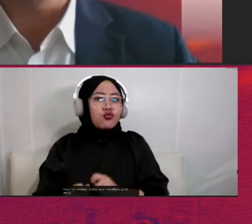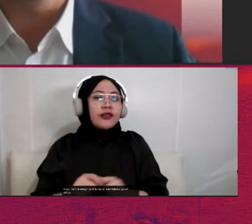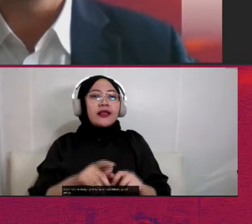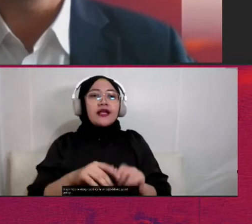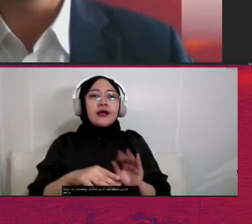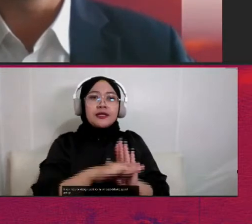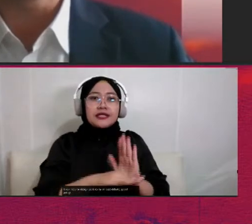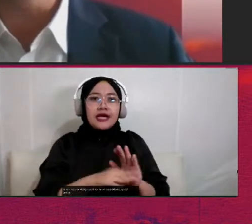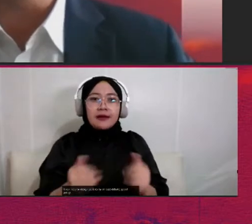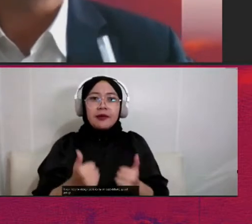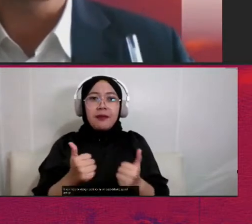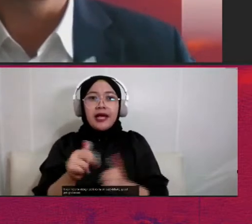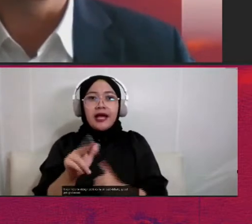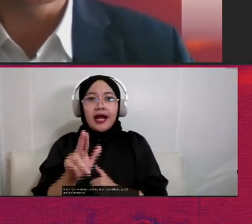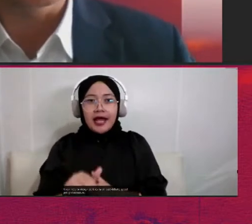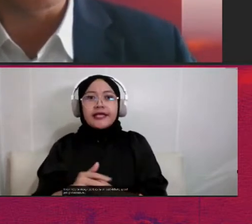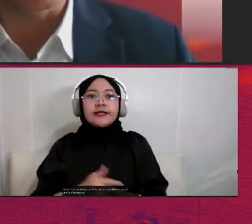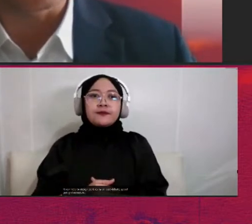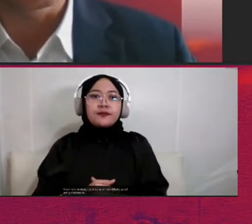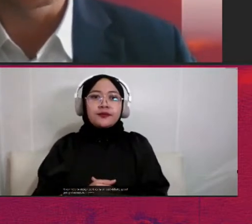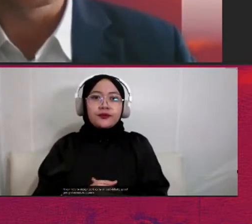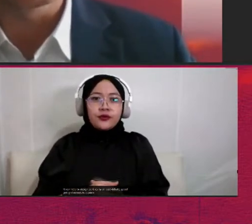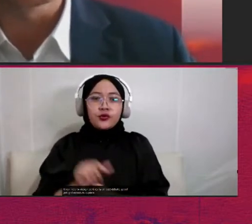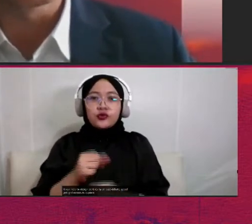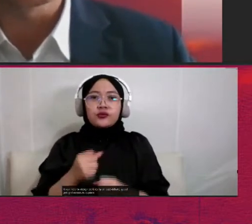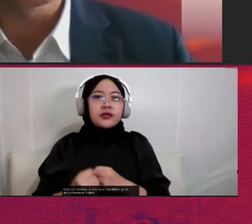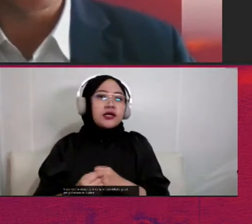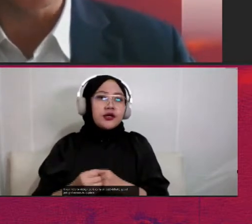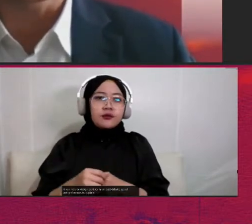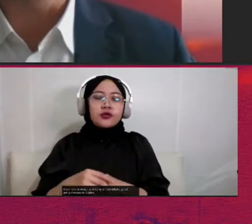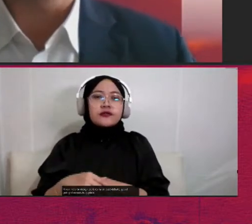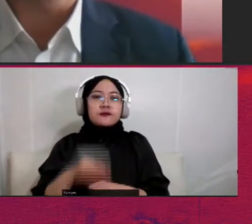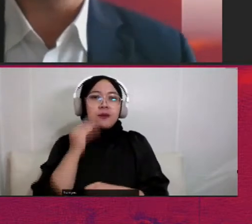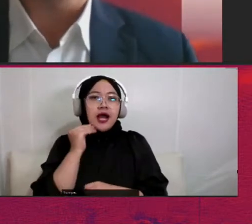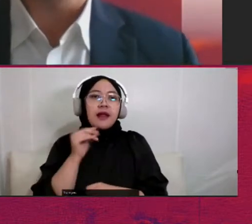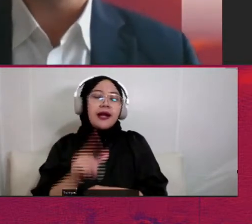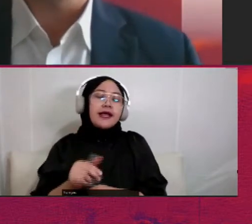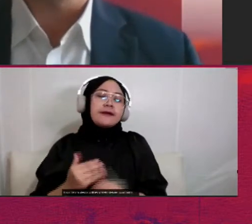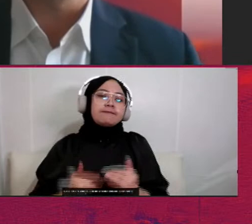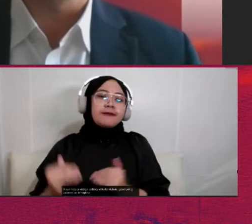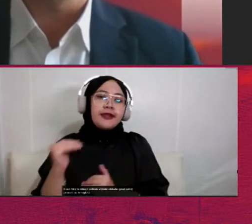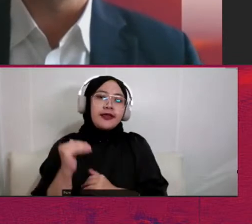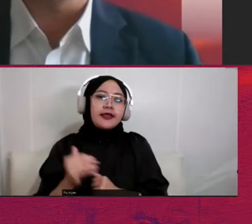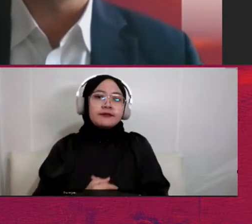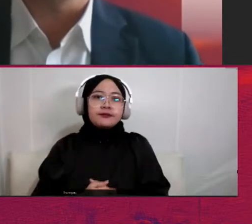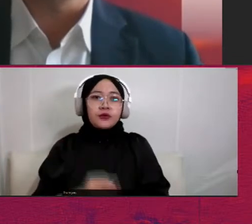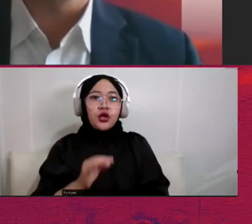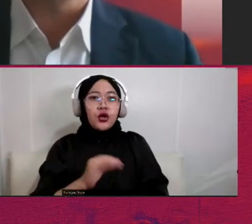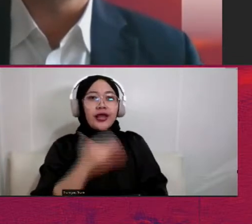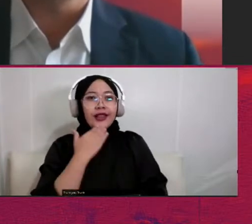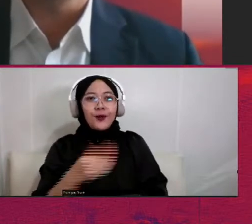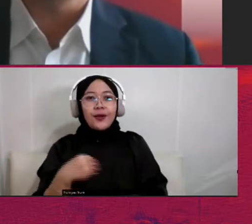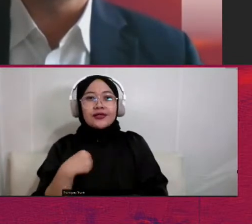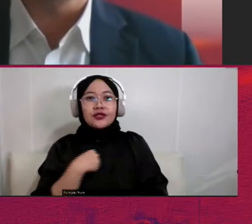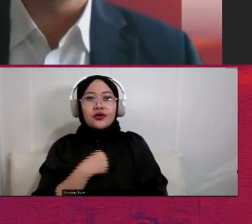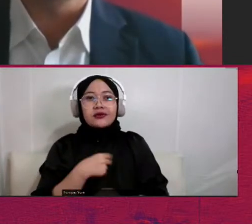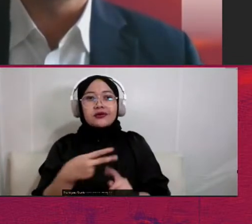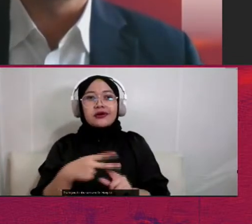policy avenues to explore. Thank you. Thank you, Dr. Frank. And Dr. Herrizo?